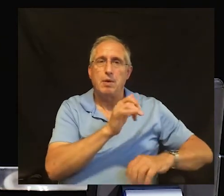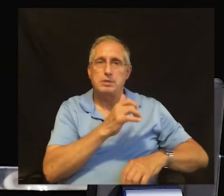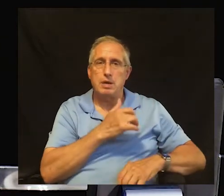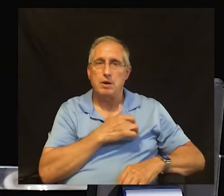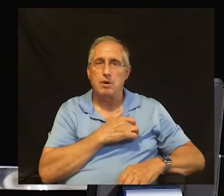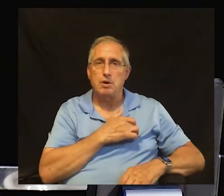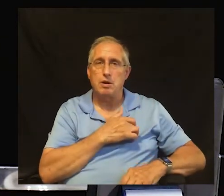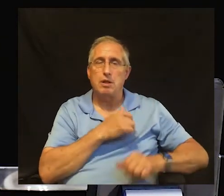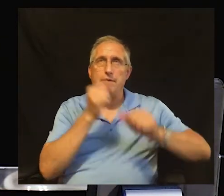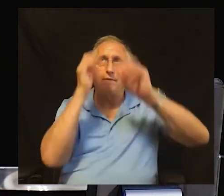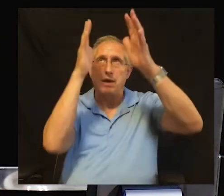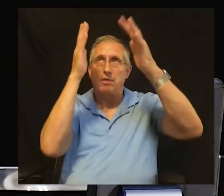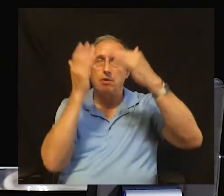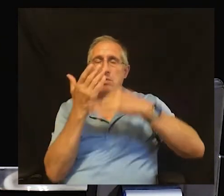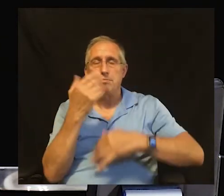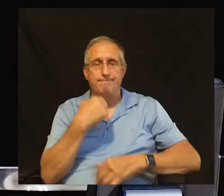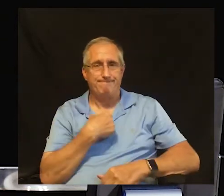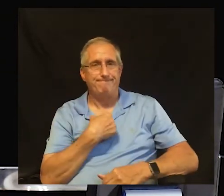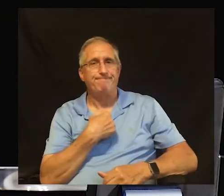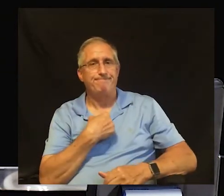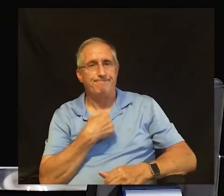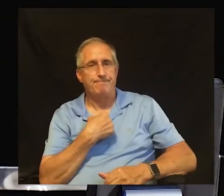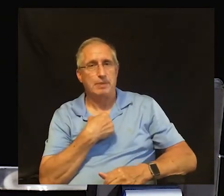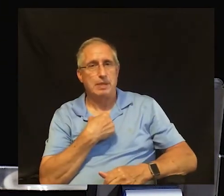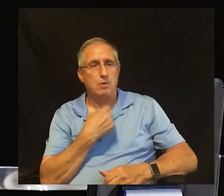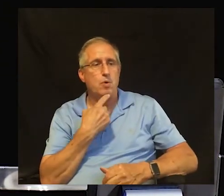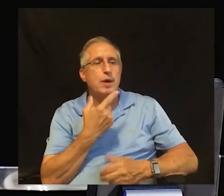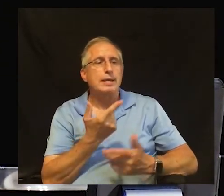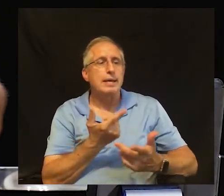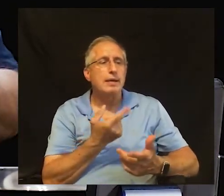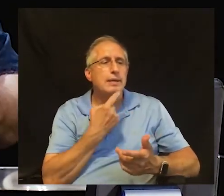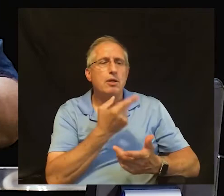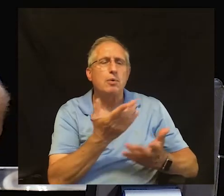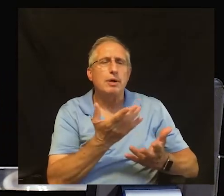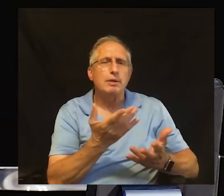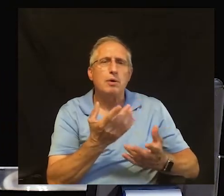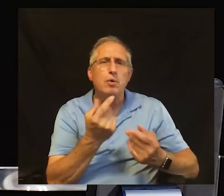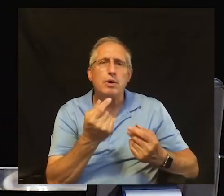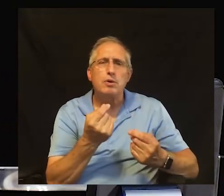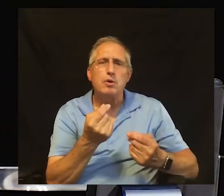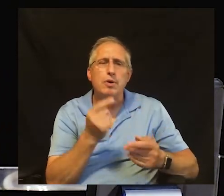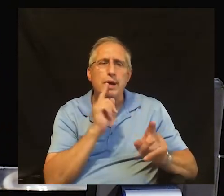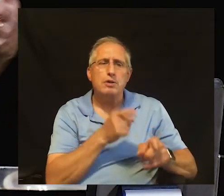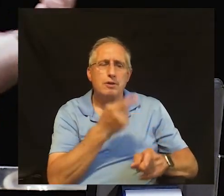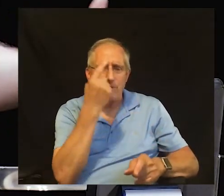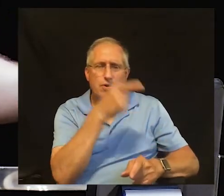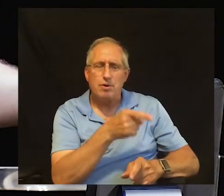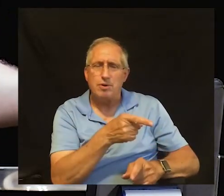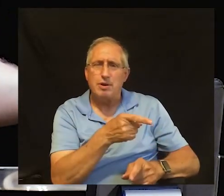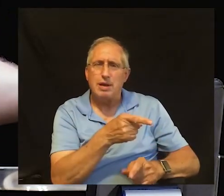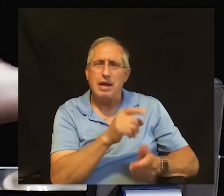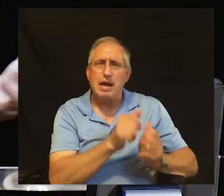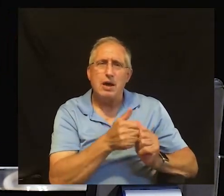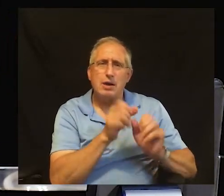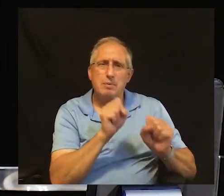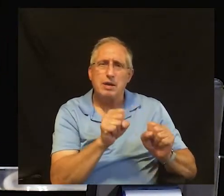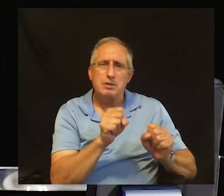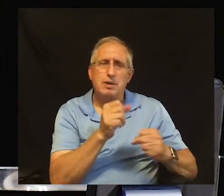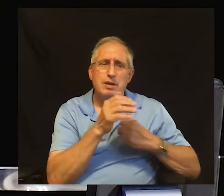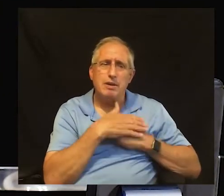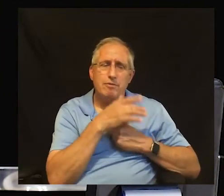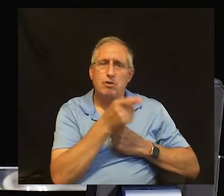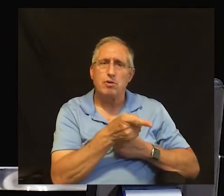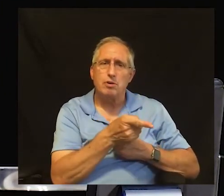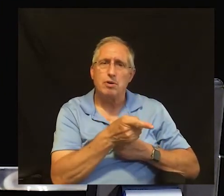That was the heart of the Father through me. What do I say to her? What do I do? What answers do I have for her? How